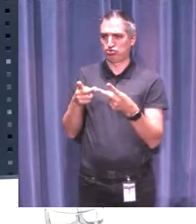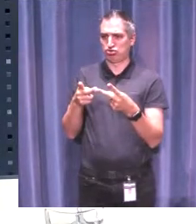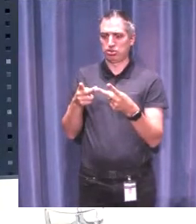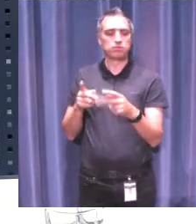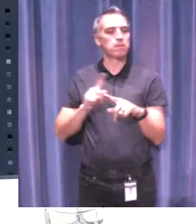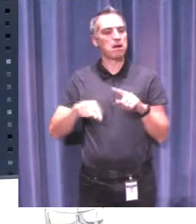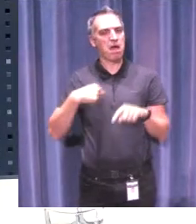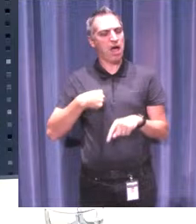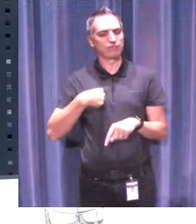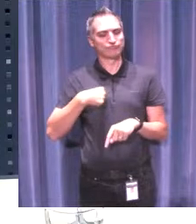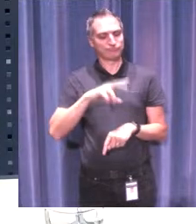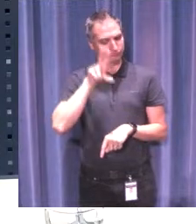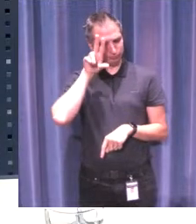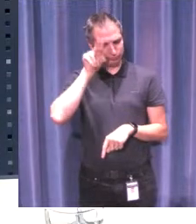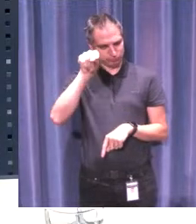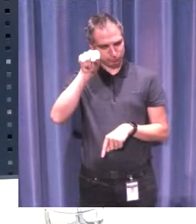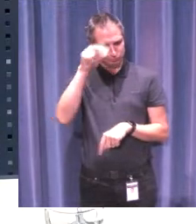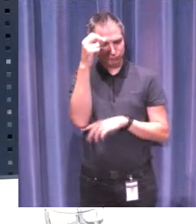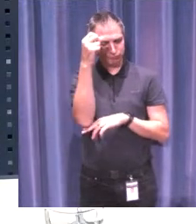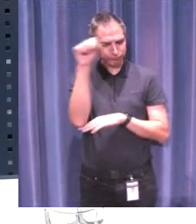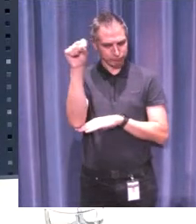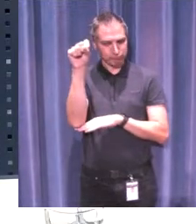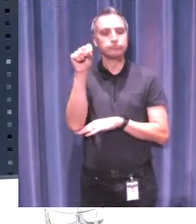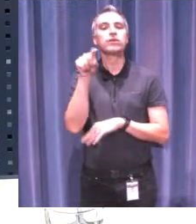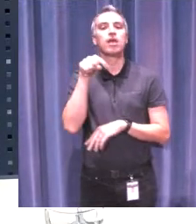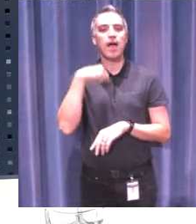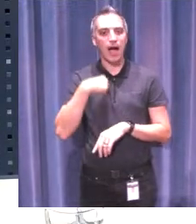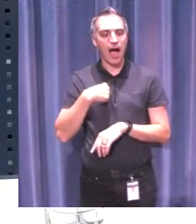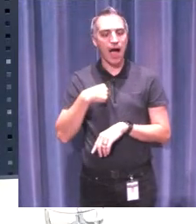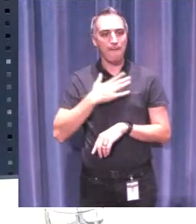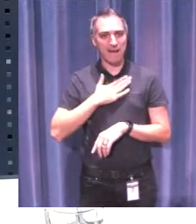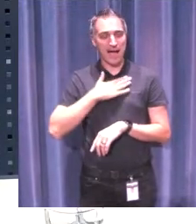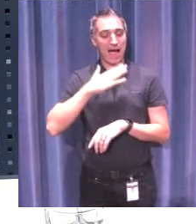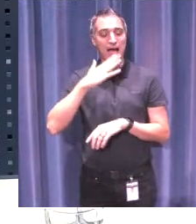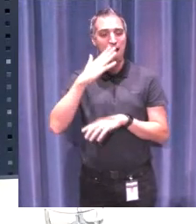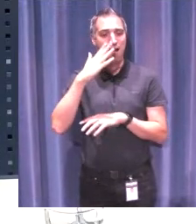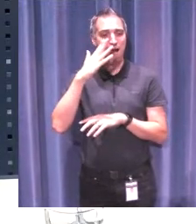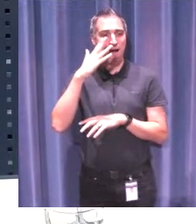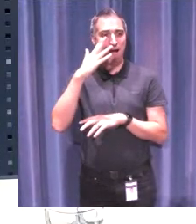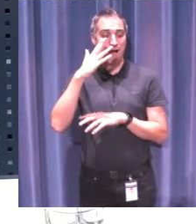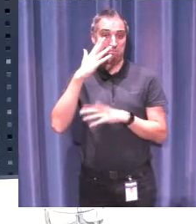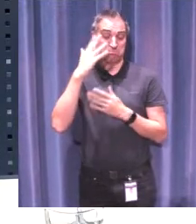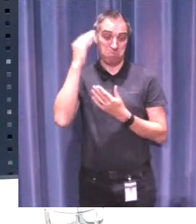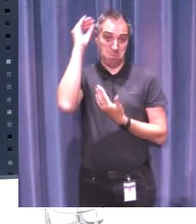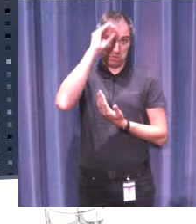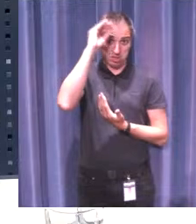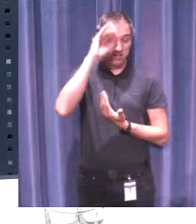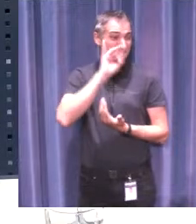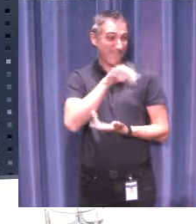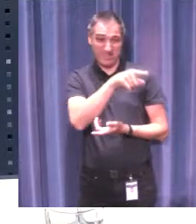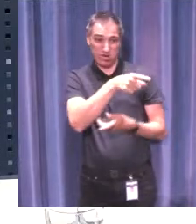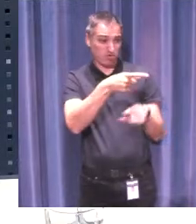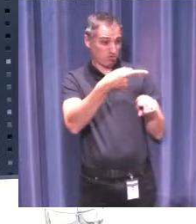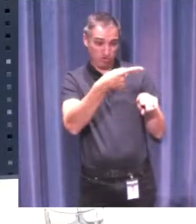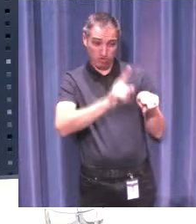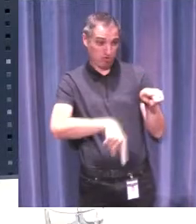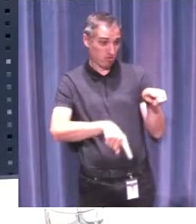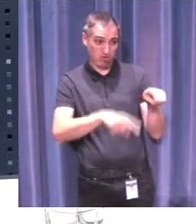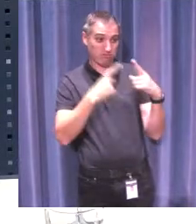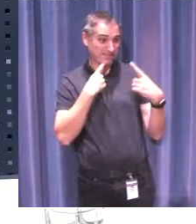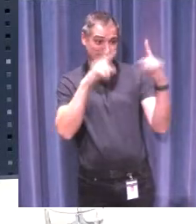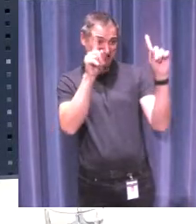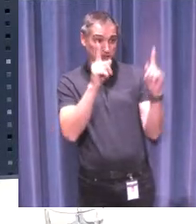ground because my position was that if he lacked the financial acumen to perform in the Treasurer's